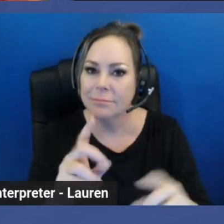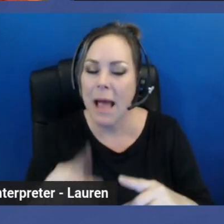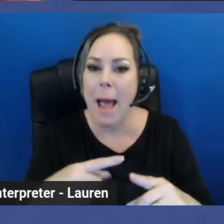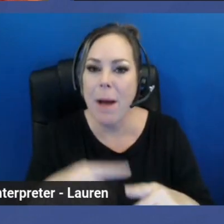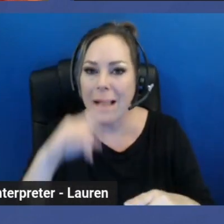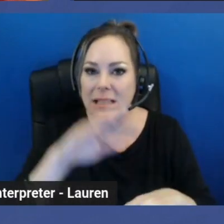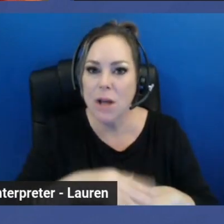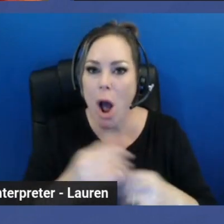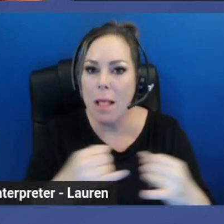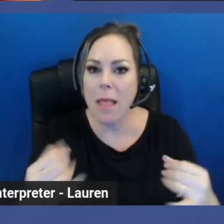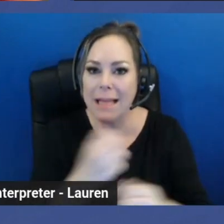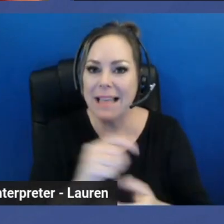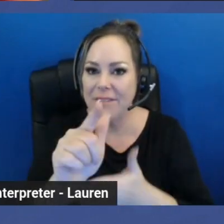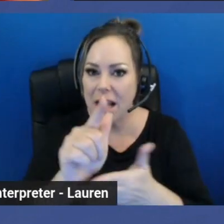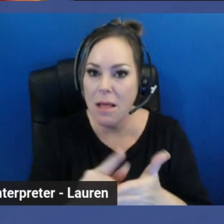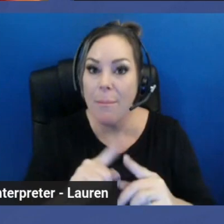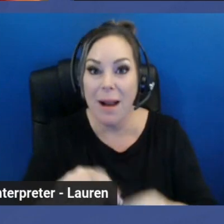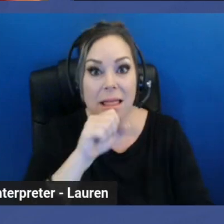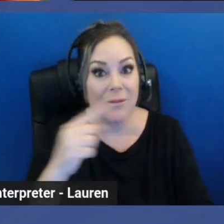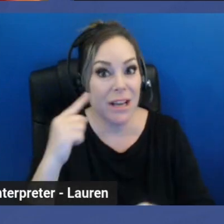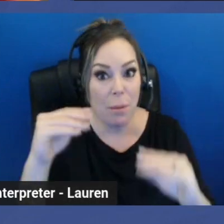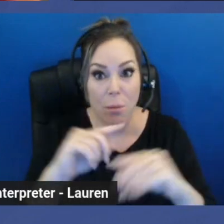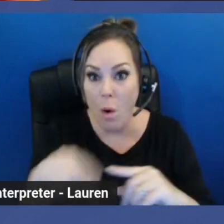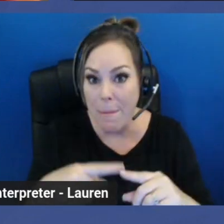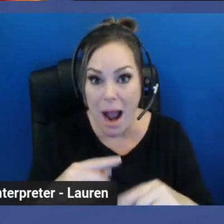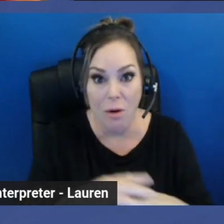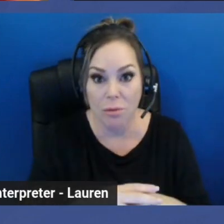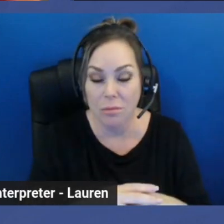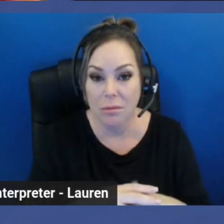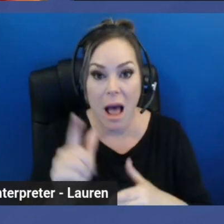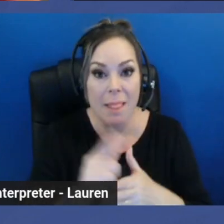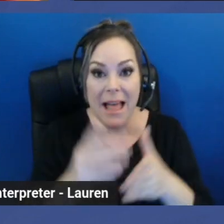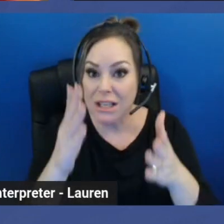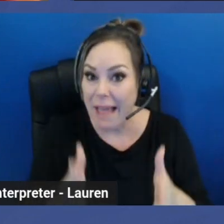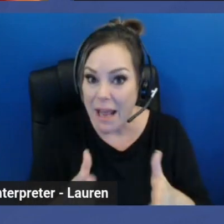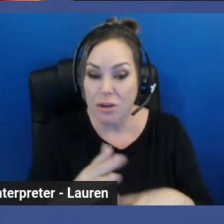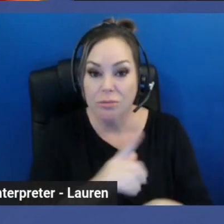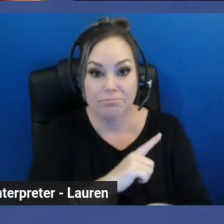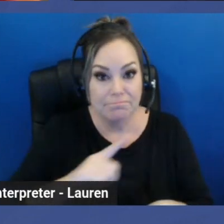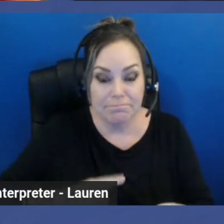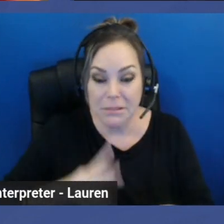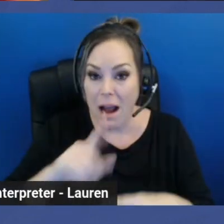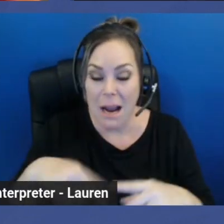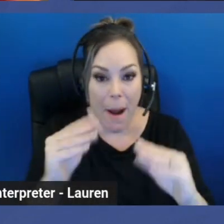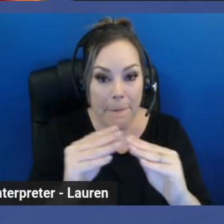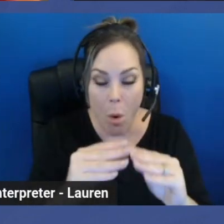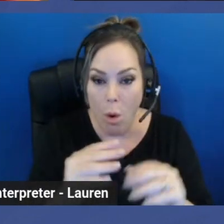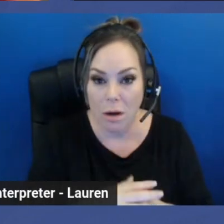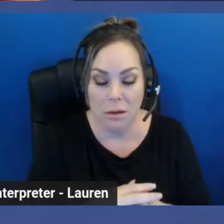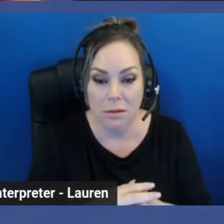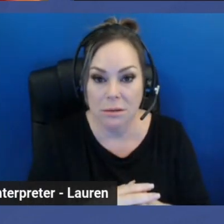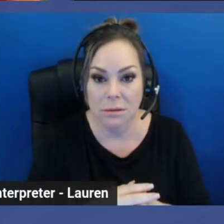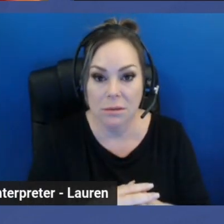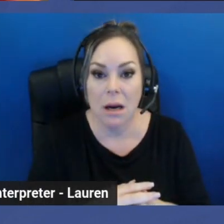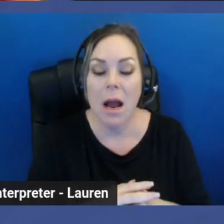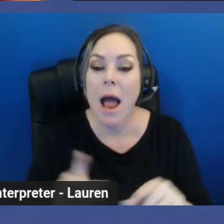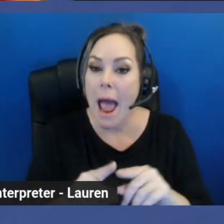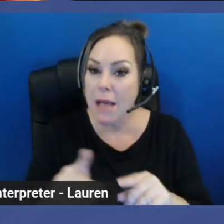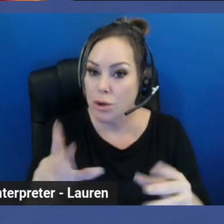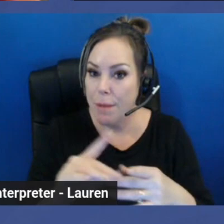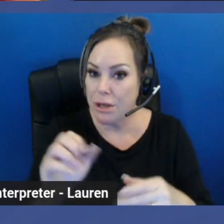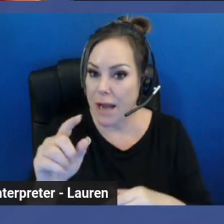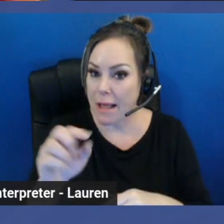safety laws, but it's something I would love to hear our legislators talk about more. I also think the approaches you mentioned,